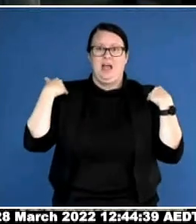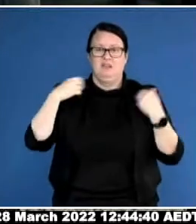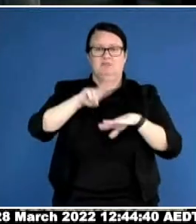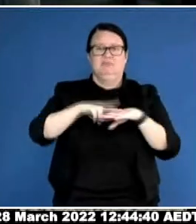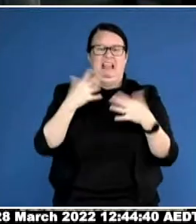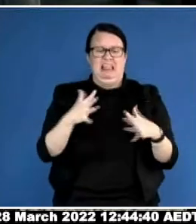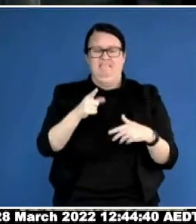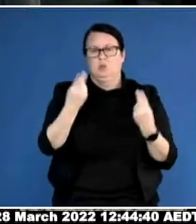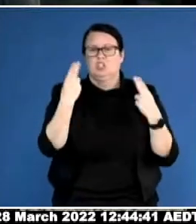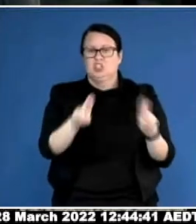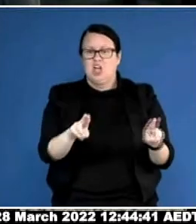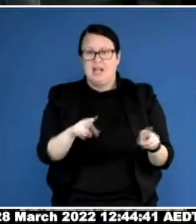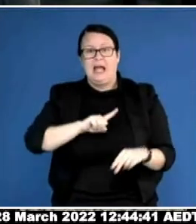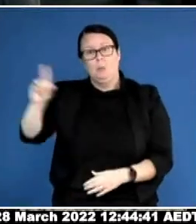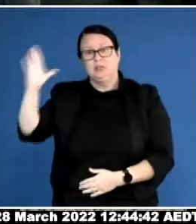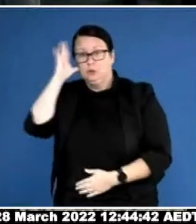and he went to bed.